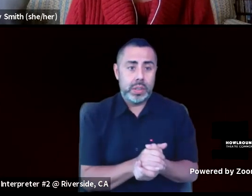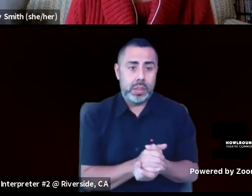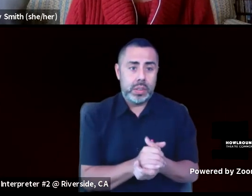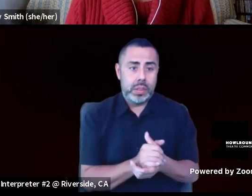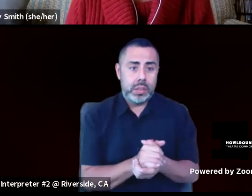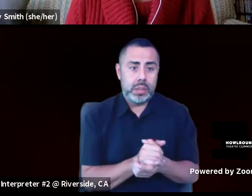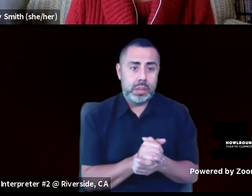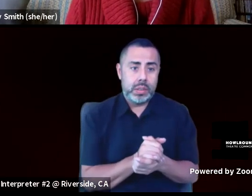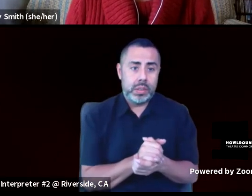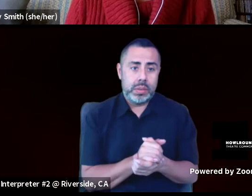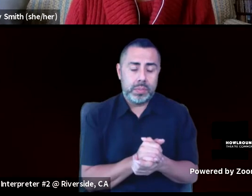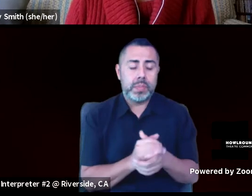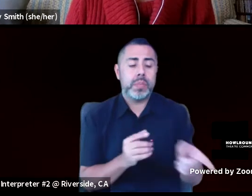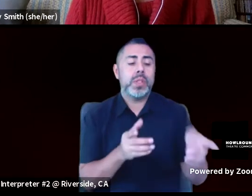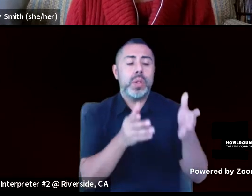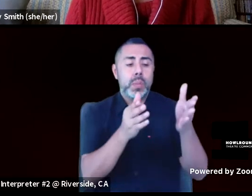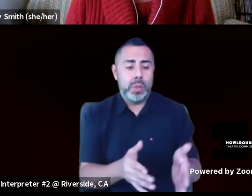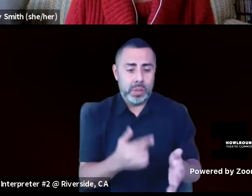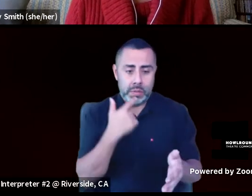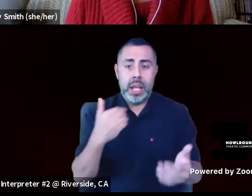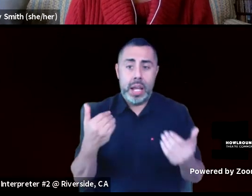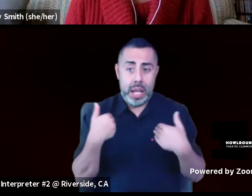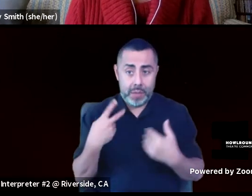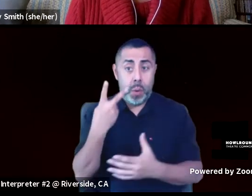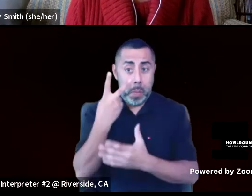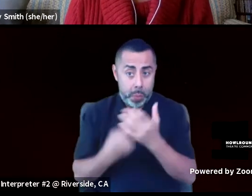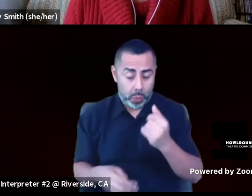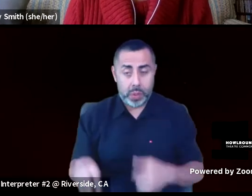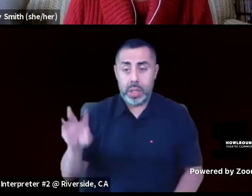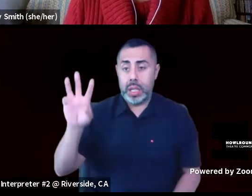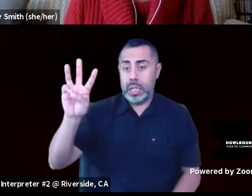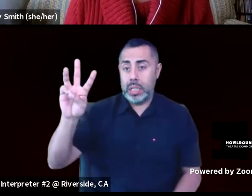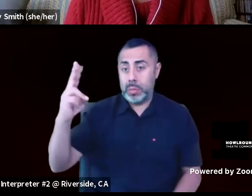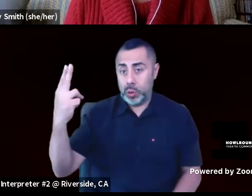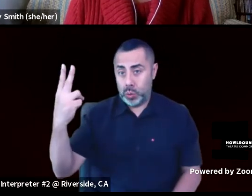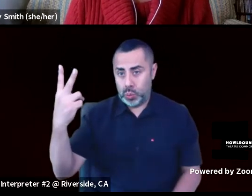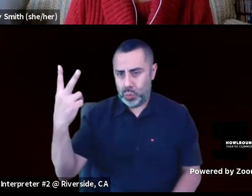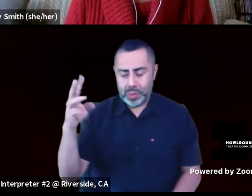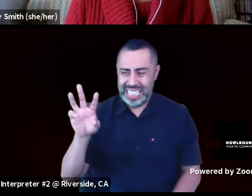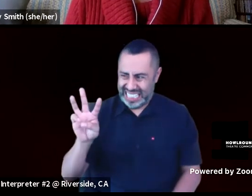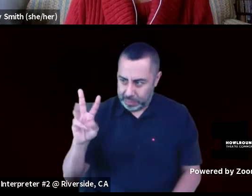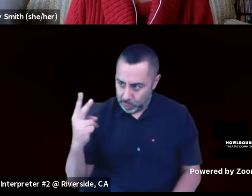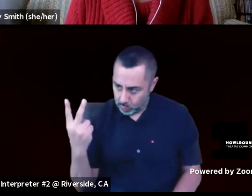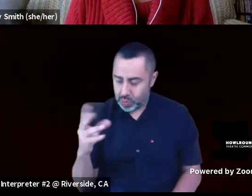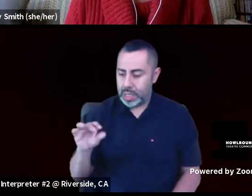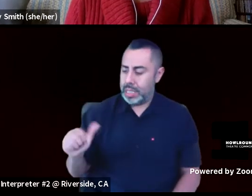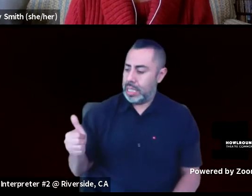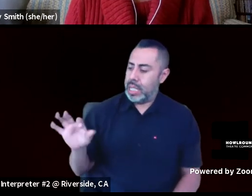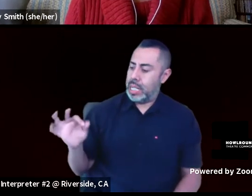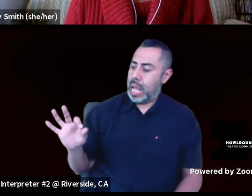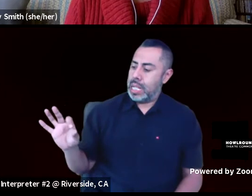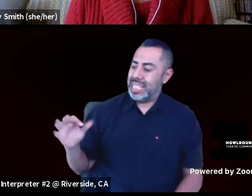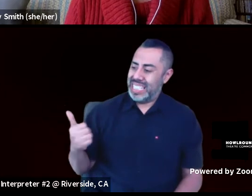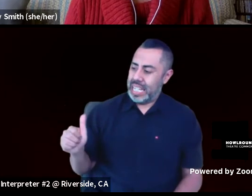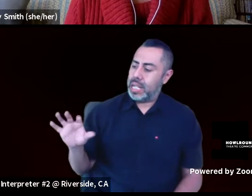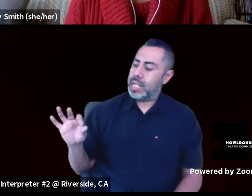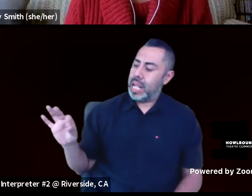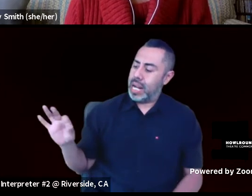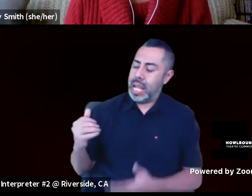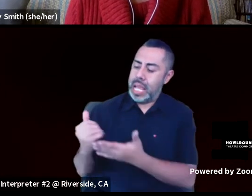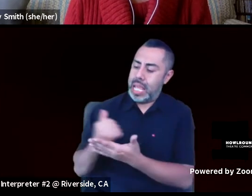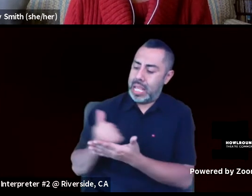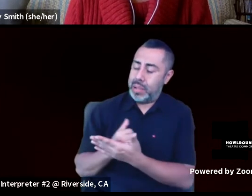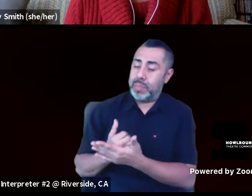I have both W-2 and 1099 income. In terms of 1099, can I file for UI on income I have already